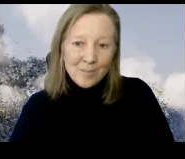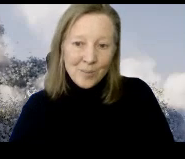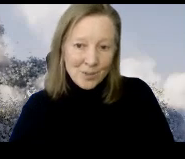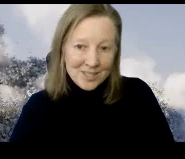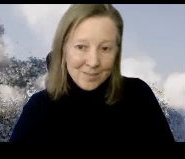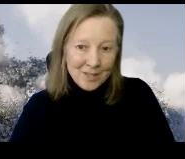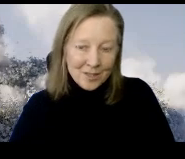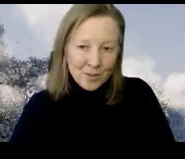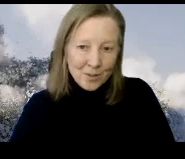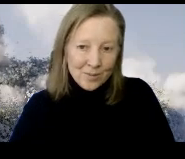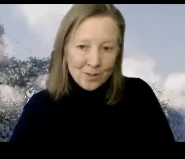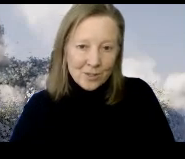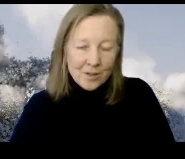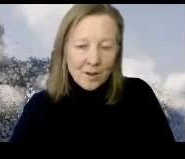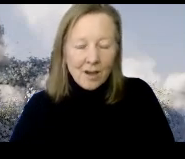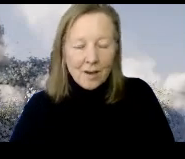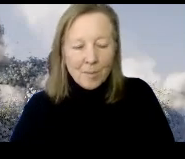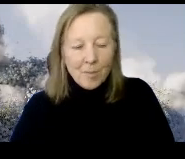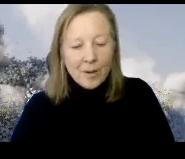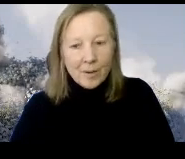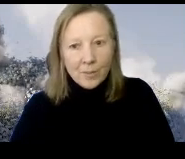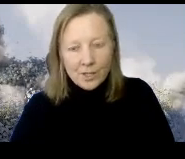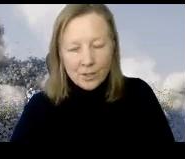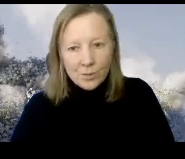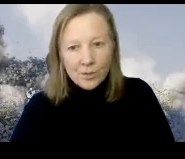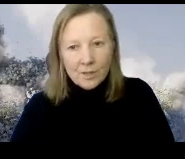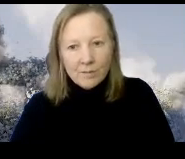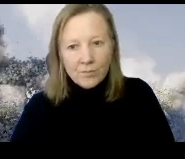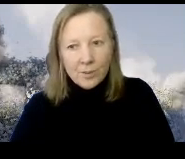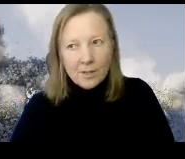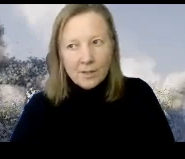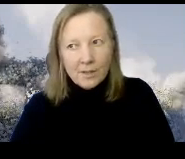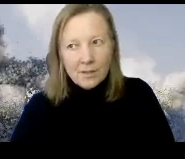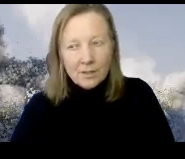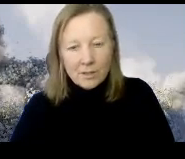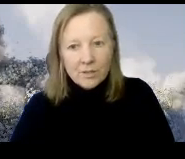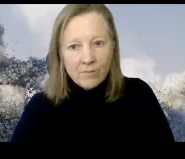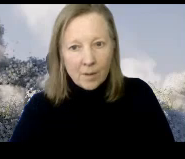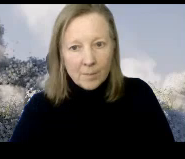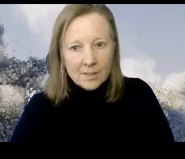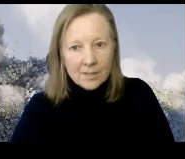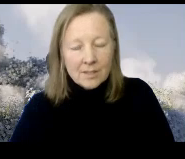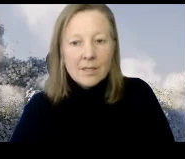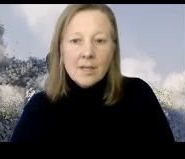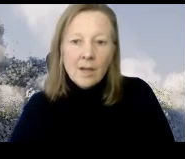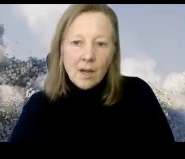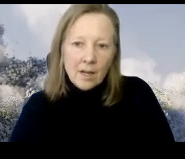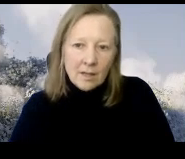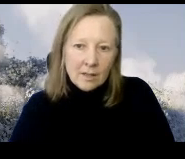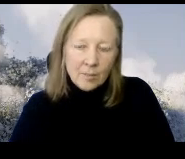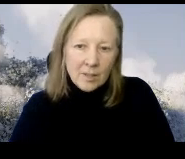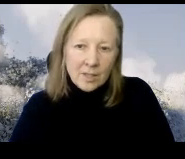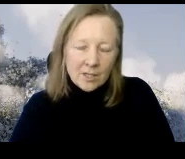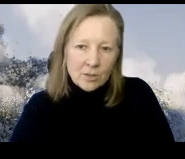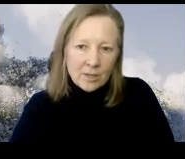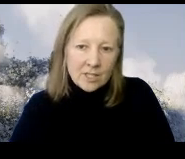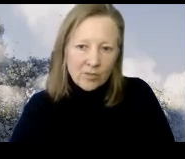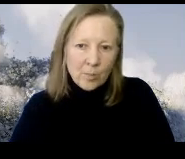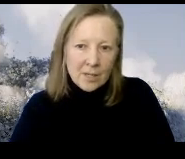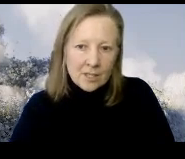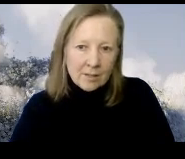Not in person because we're in Nova Scotia, but we do for the doctors and pharmacists, the